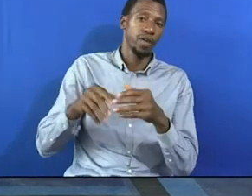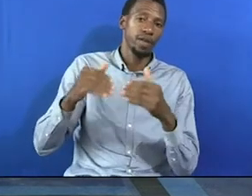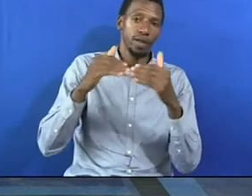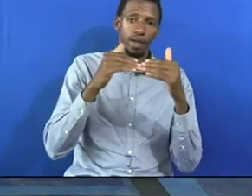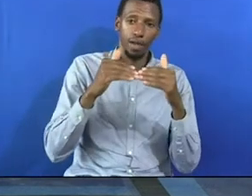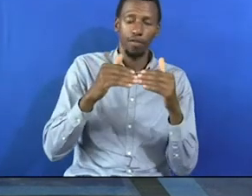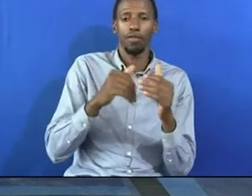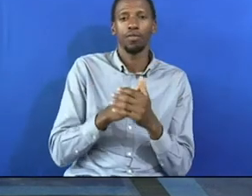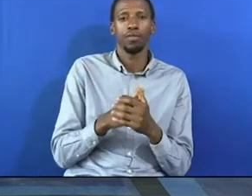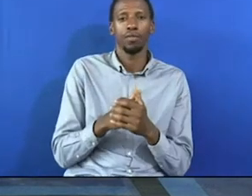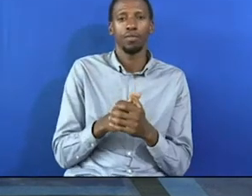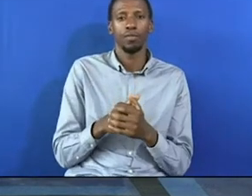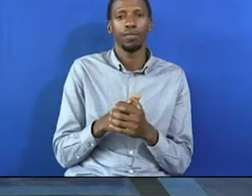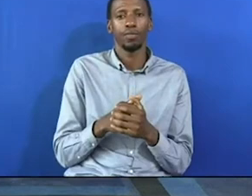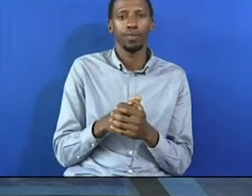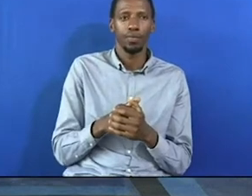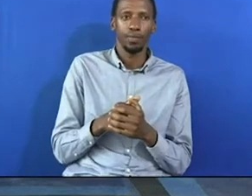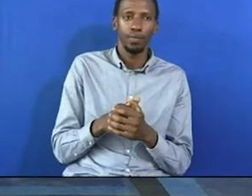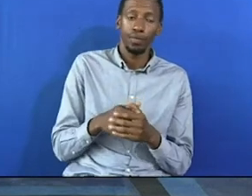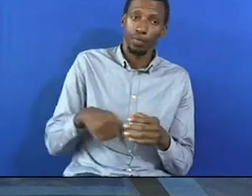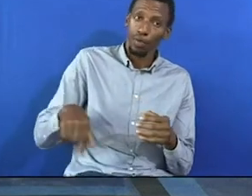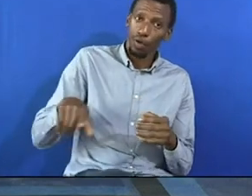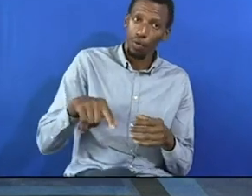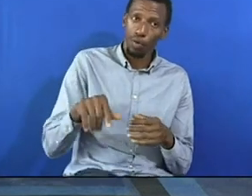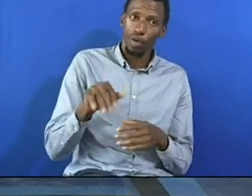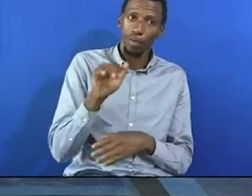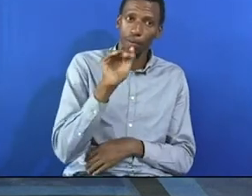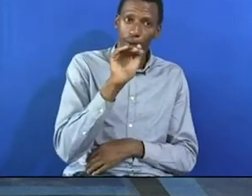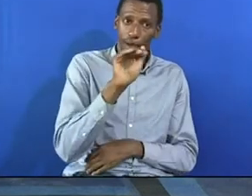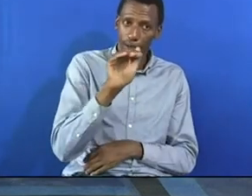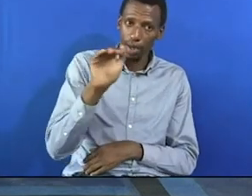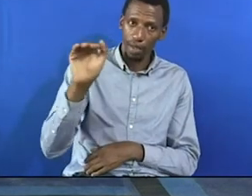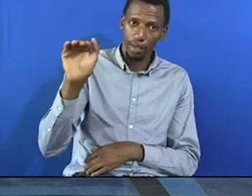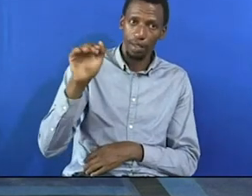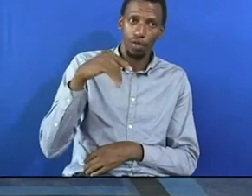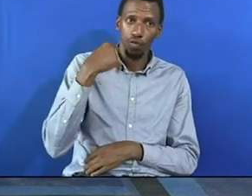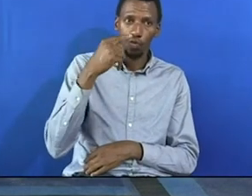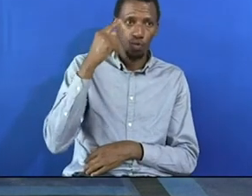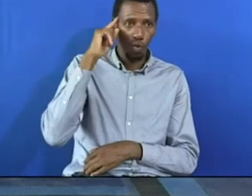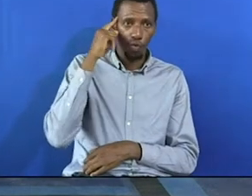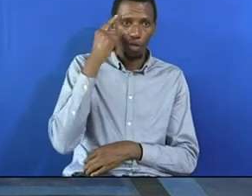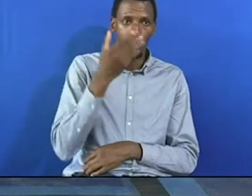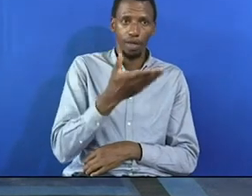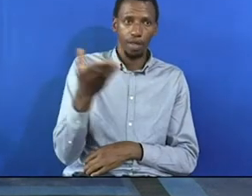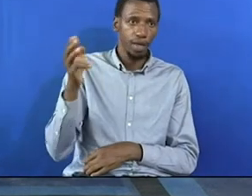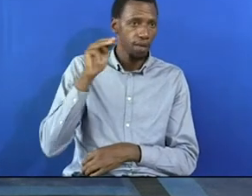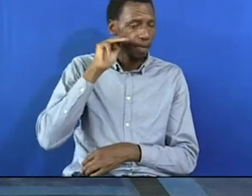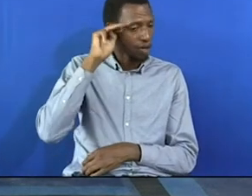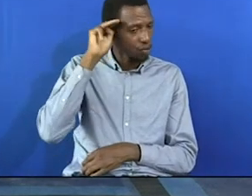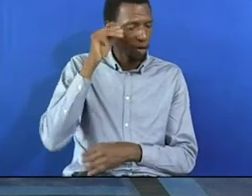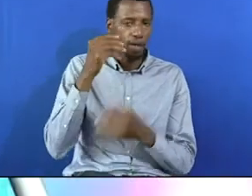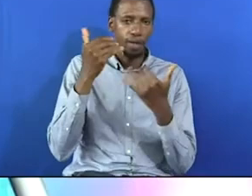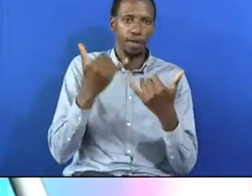up. We are asking those who think they are mature to now act mature and respect